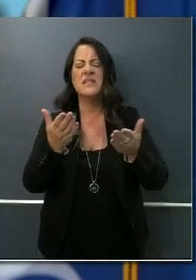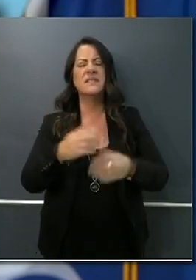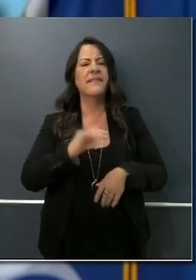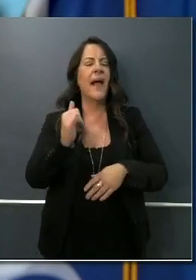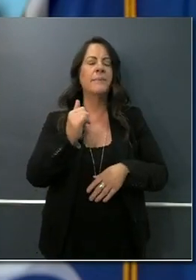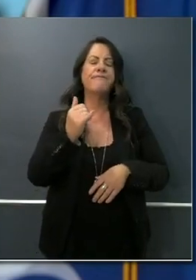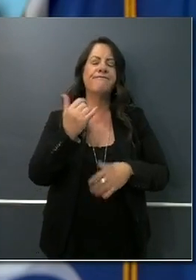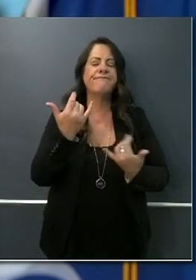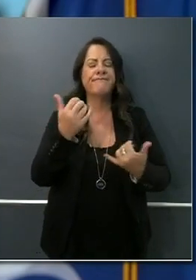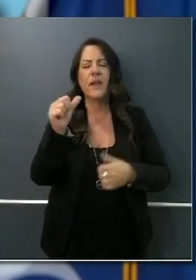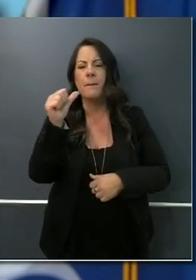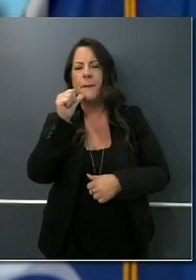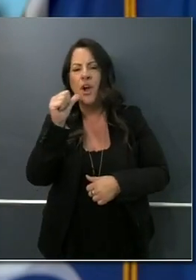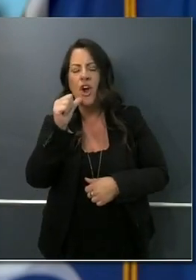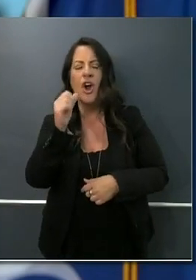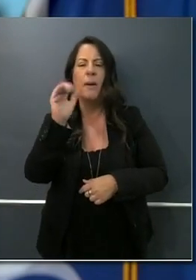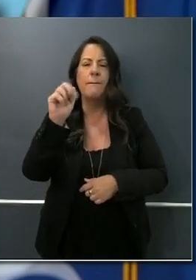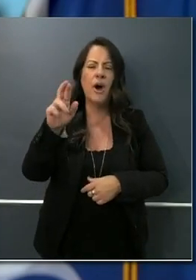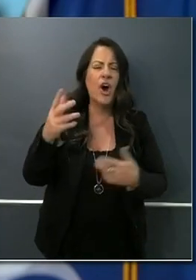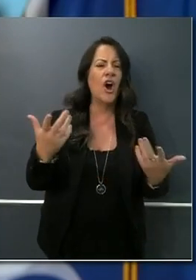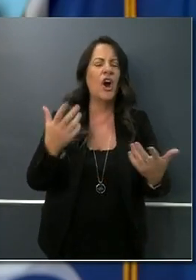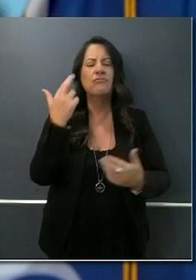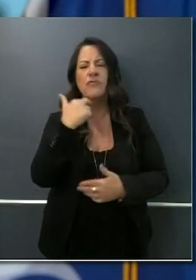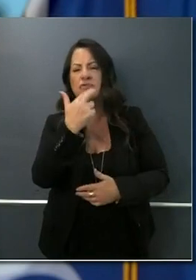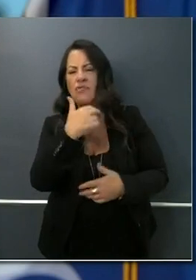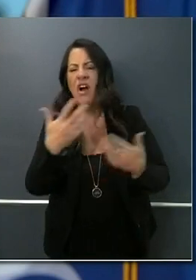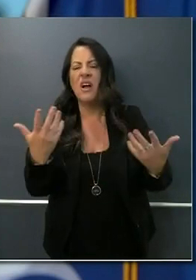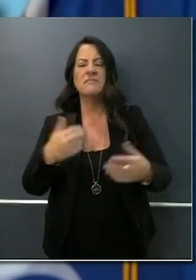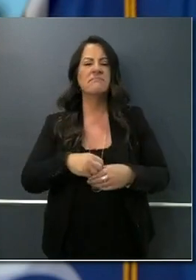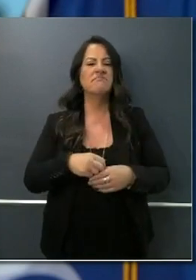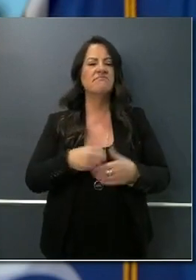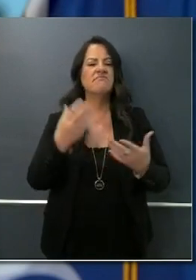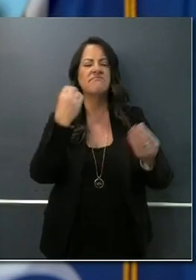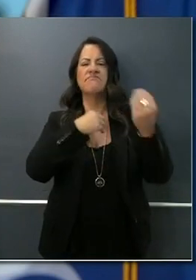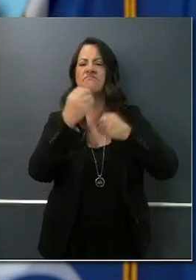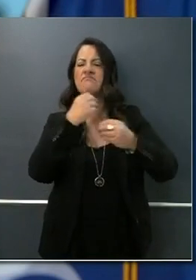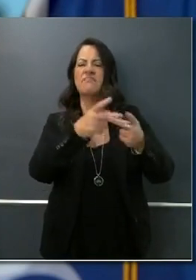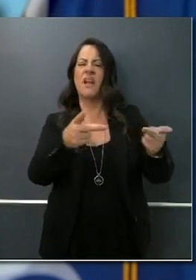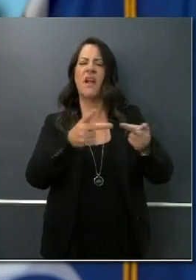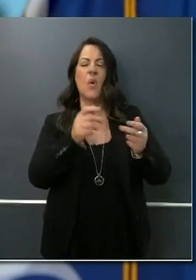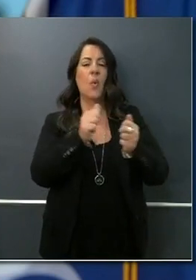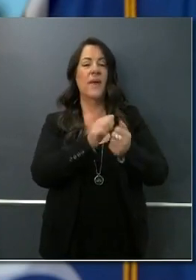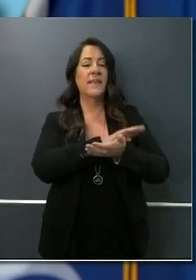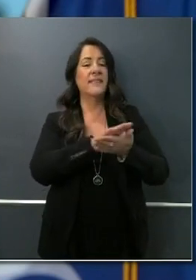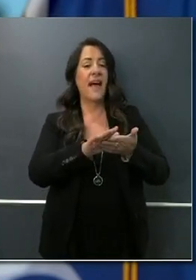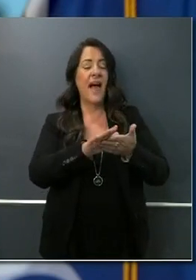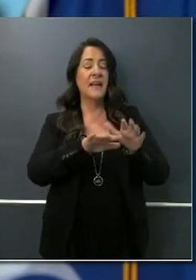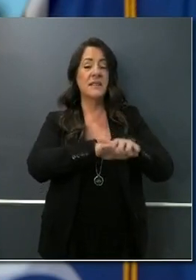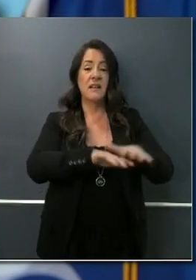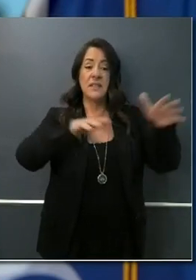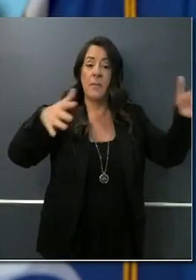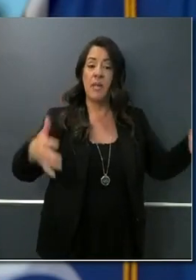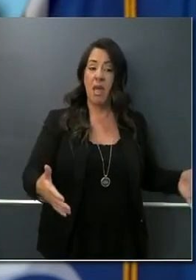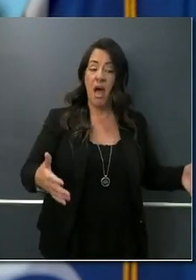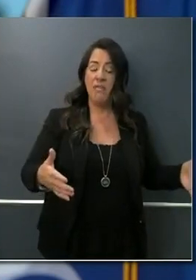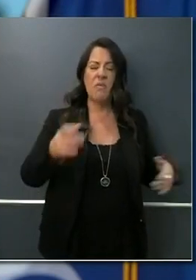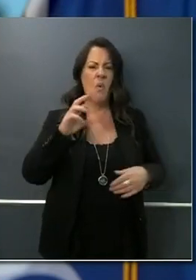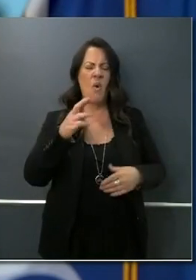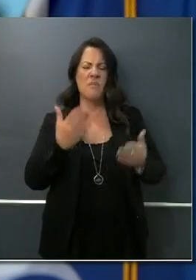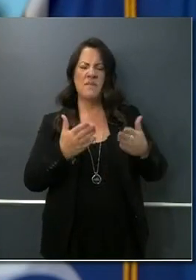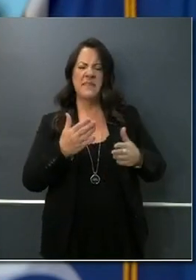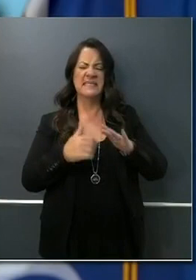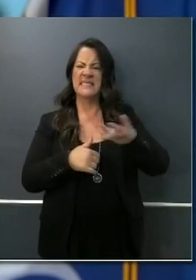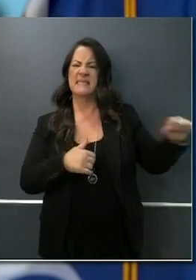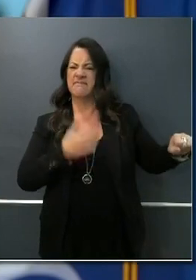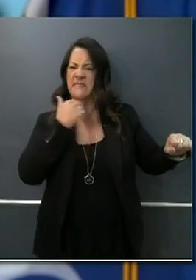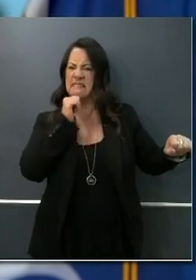bars, restaurants, and the unique nature of dining experiences with tablecloths, without tablecloths, and the issues of